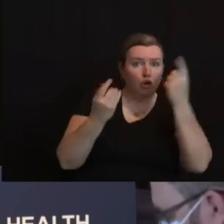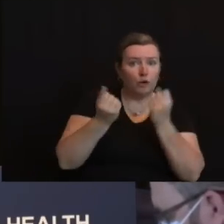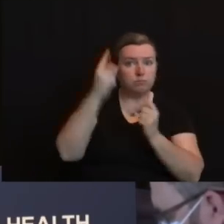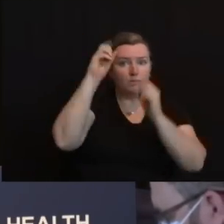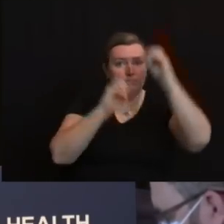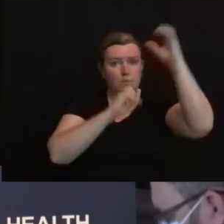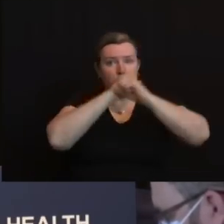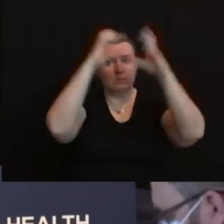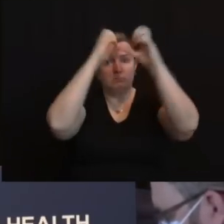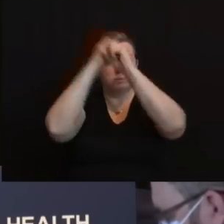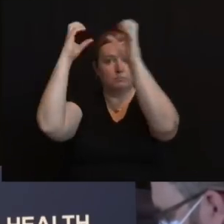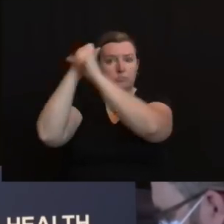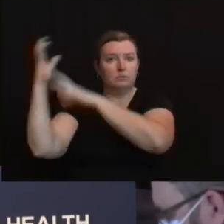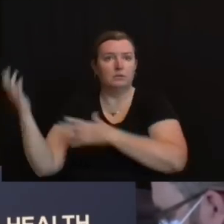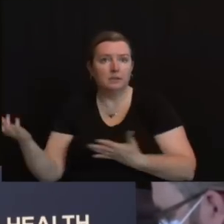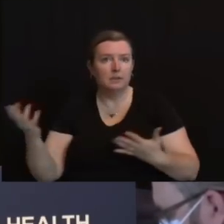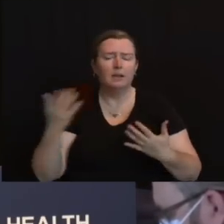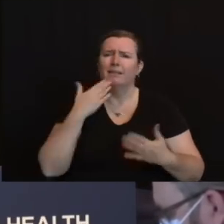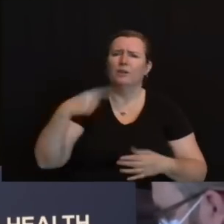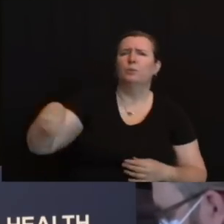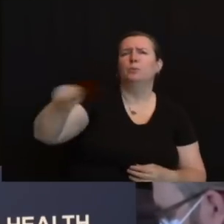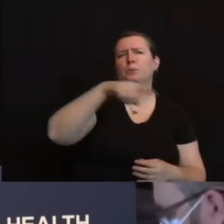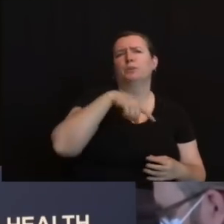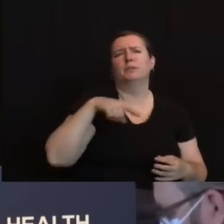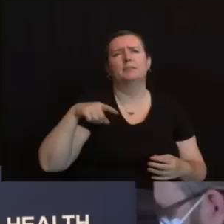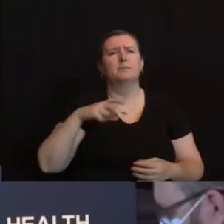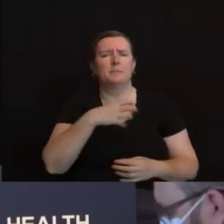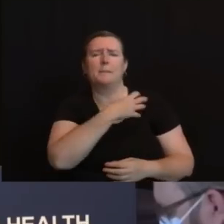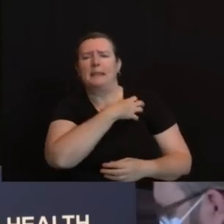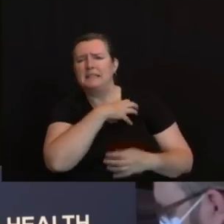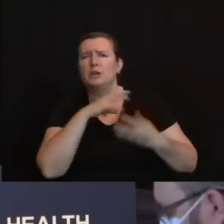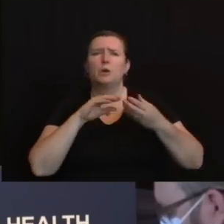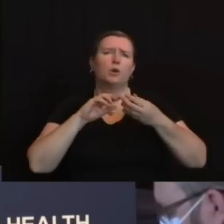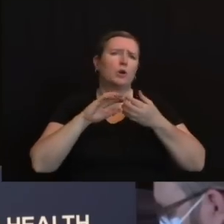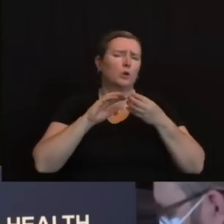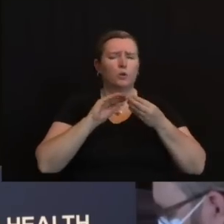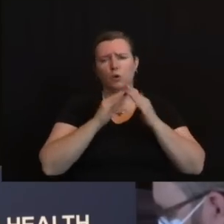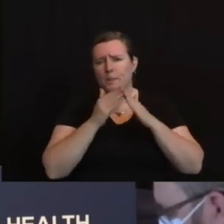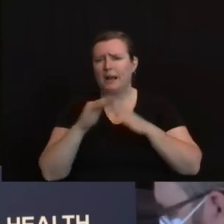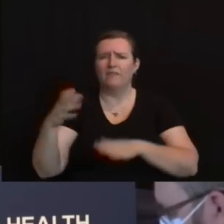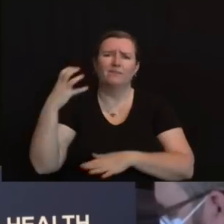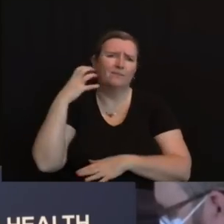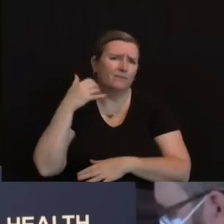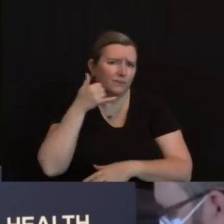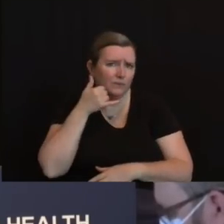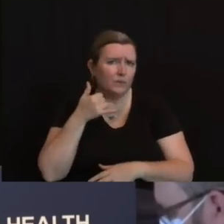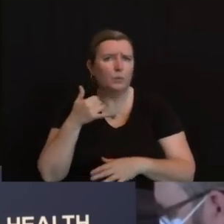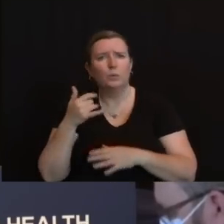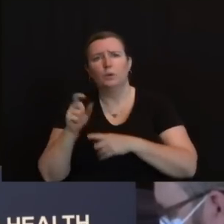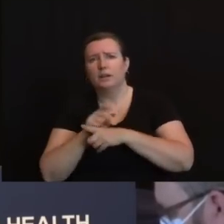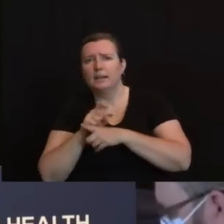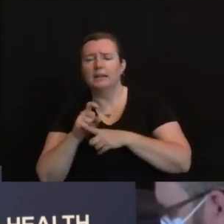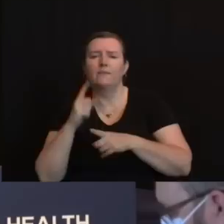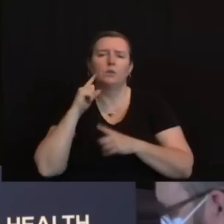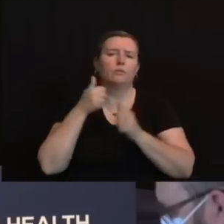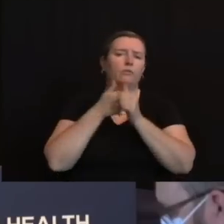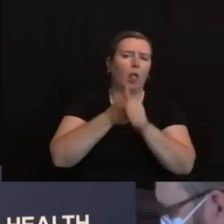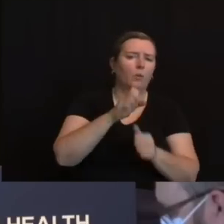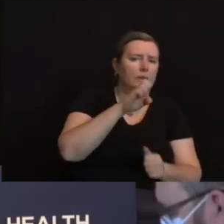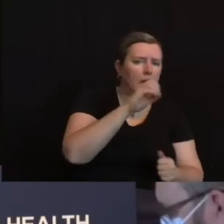and also to thank the law enforcement community for what they've done with regard to EO compliance and protests over the